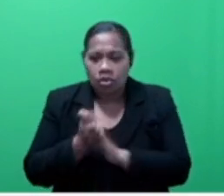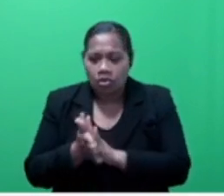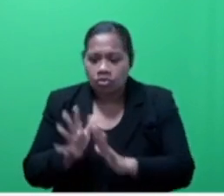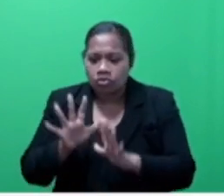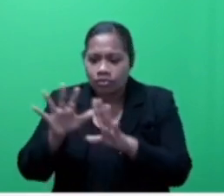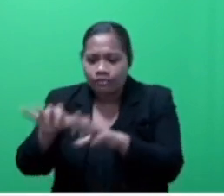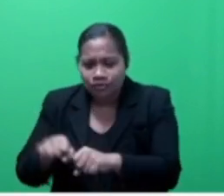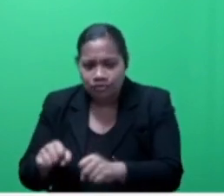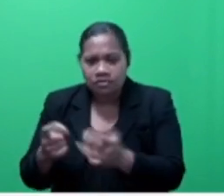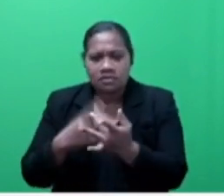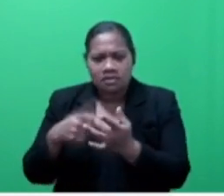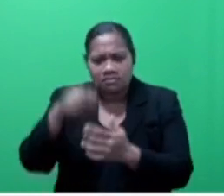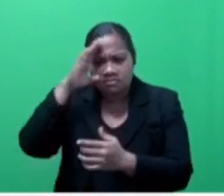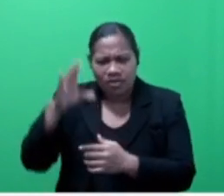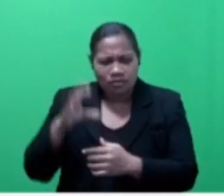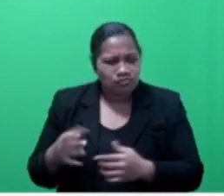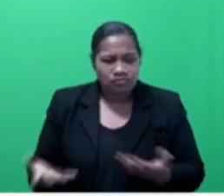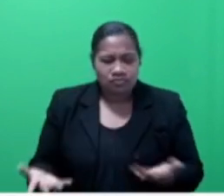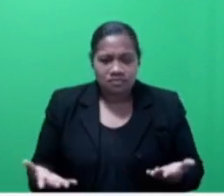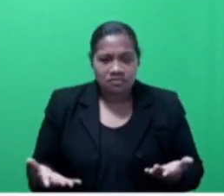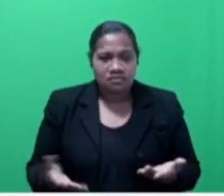to invade, which is unprovoked.